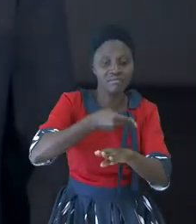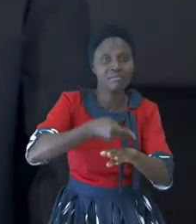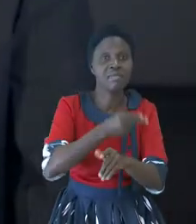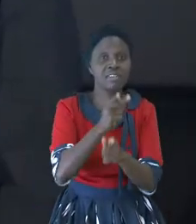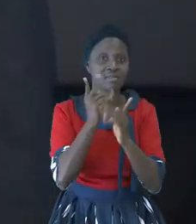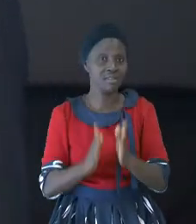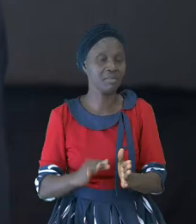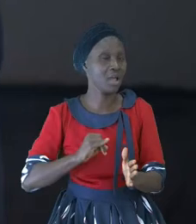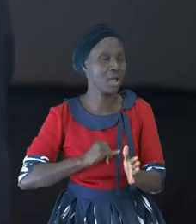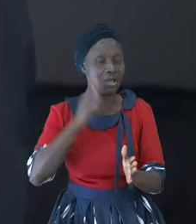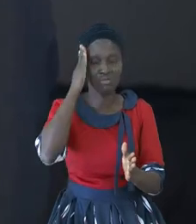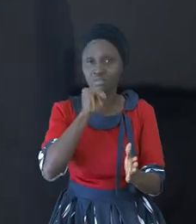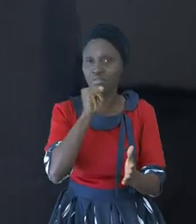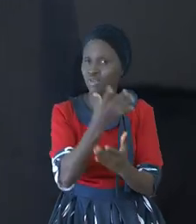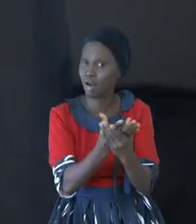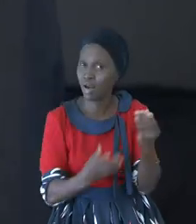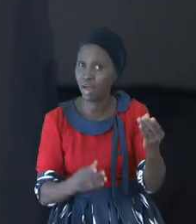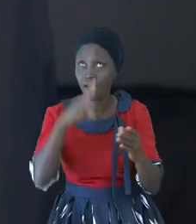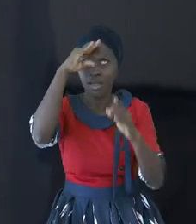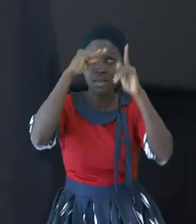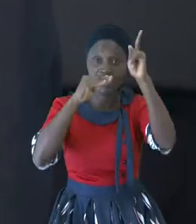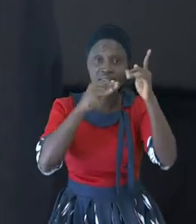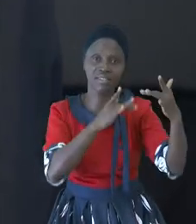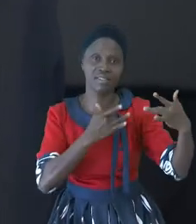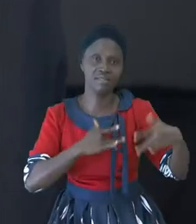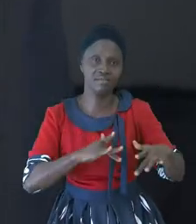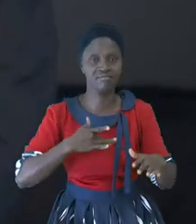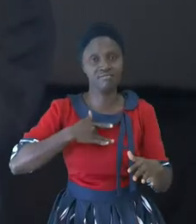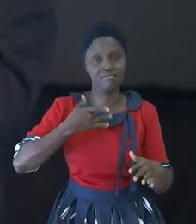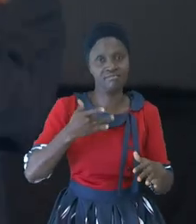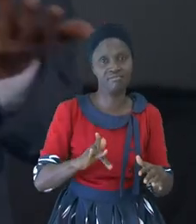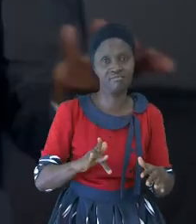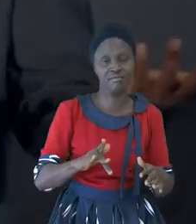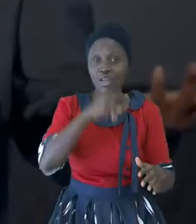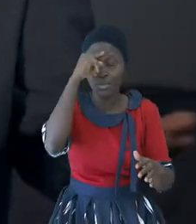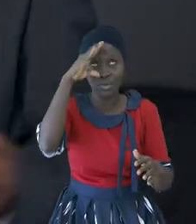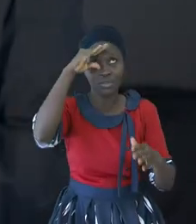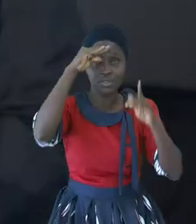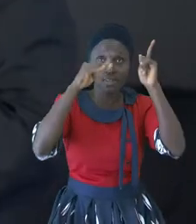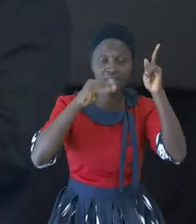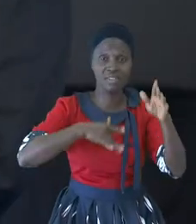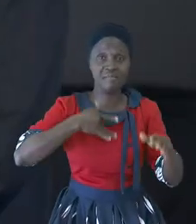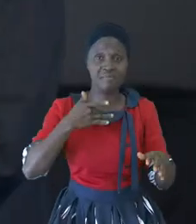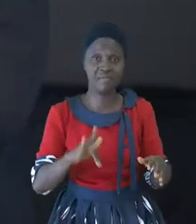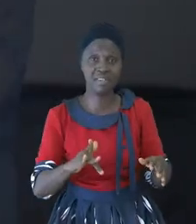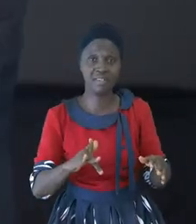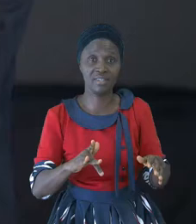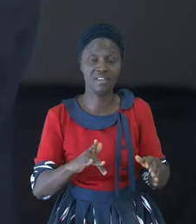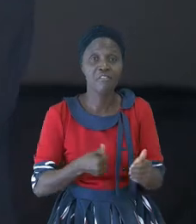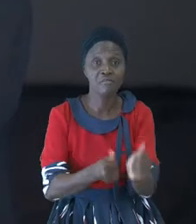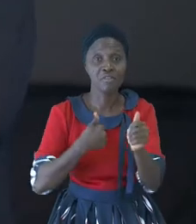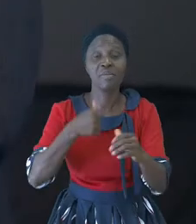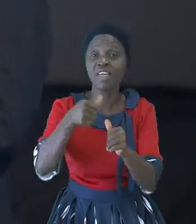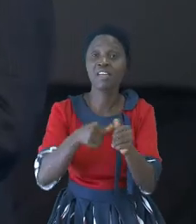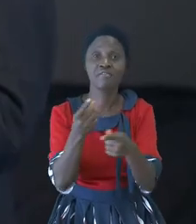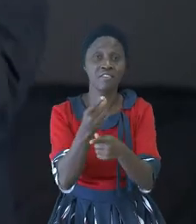his mercy, because his mercy follows me everywhere. I will not lack his majesty. I will not